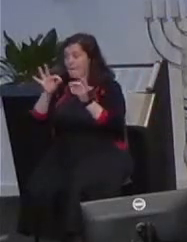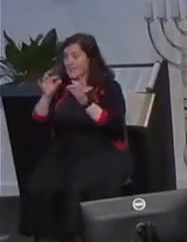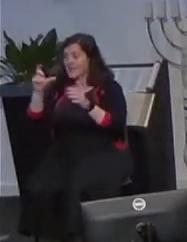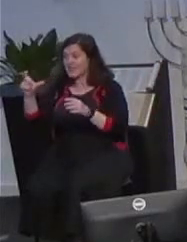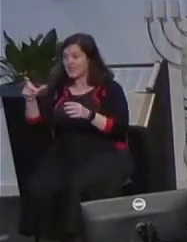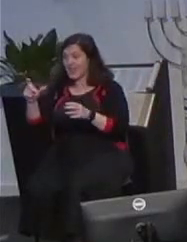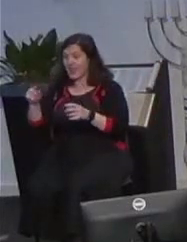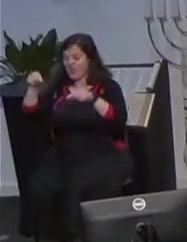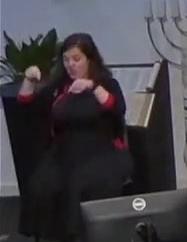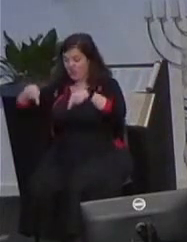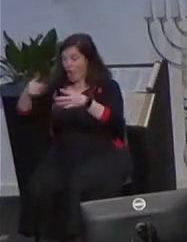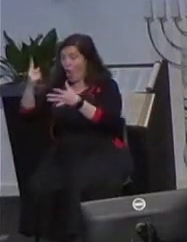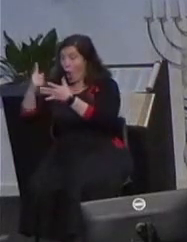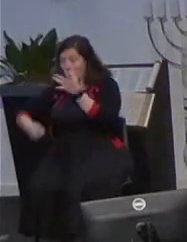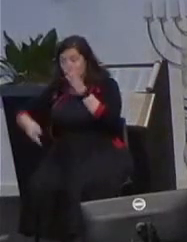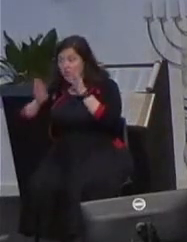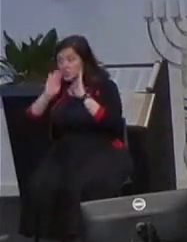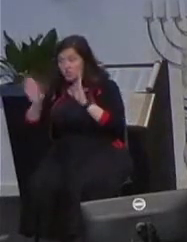which we are part.